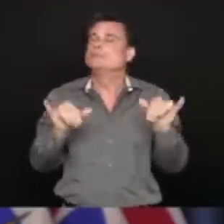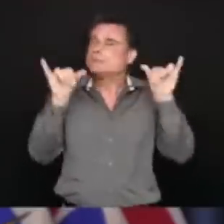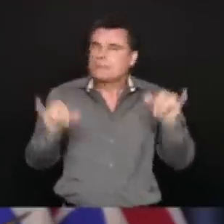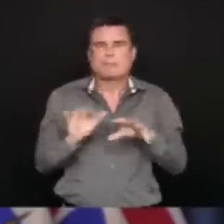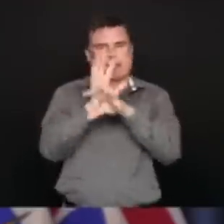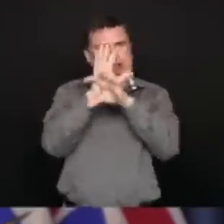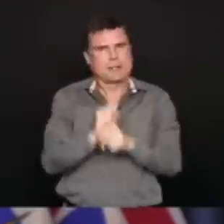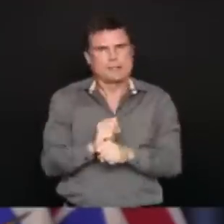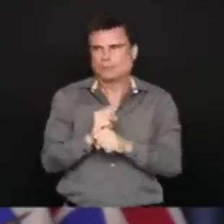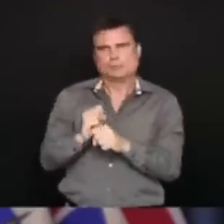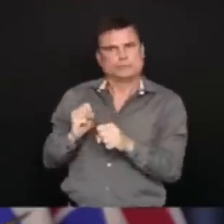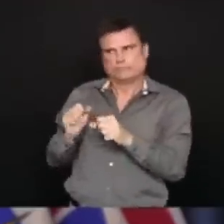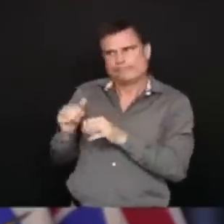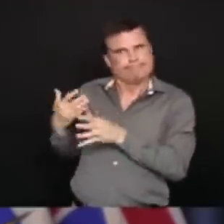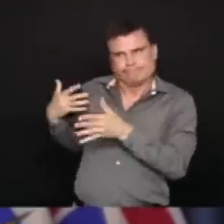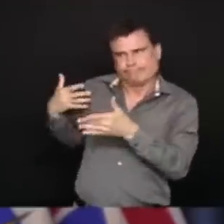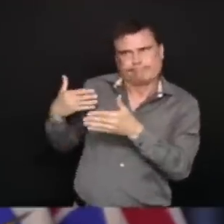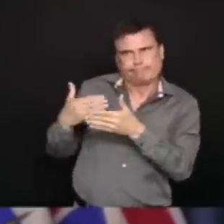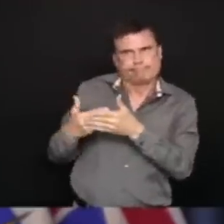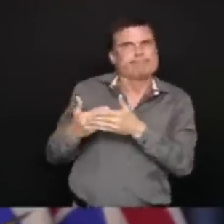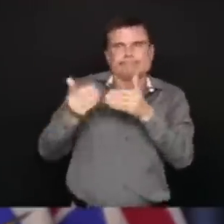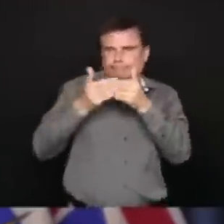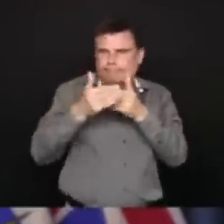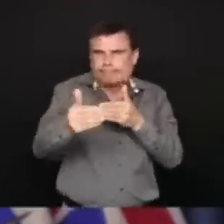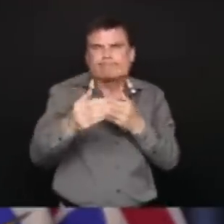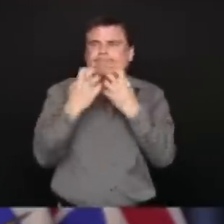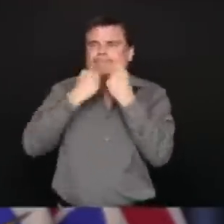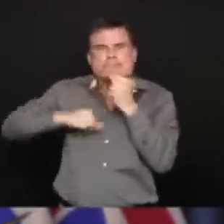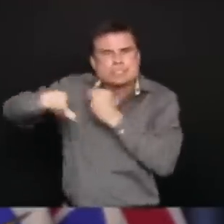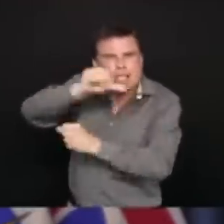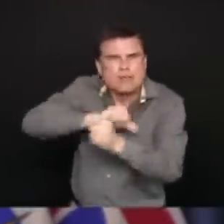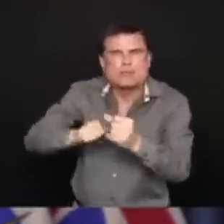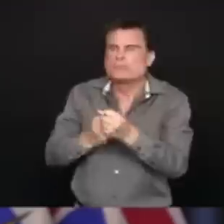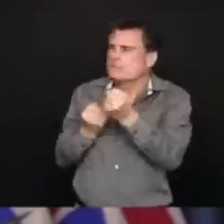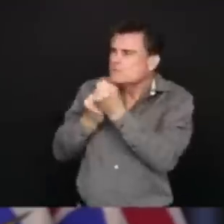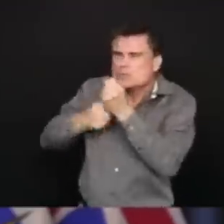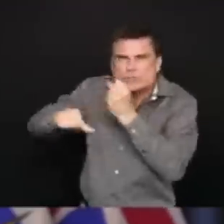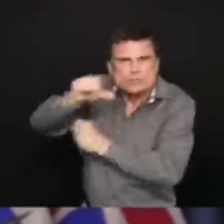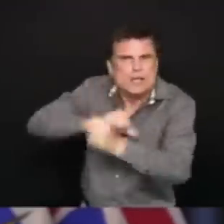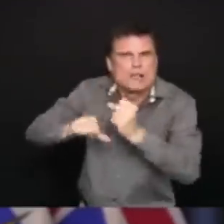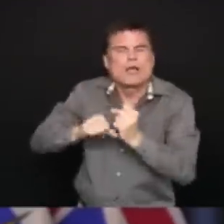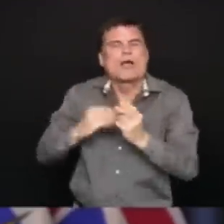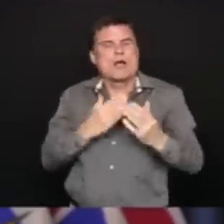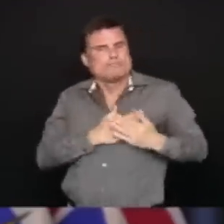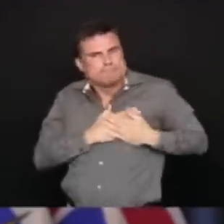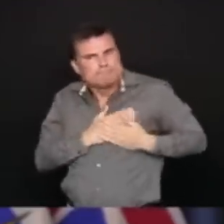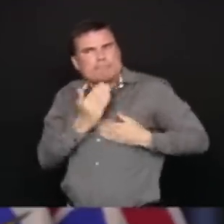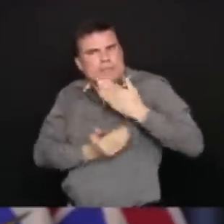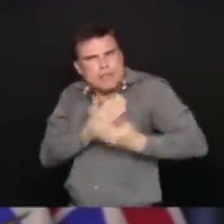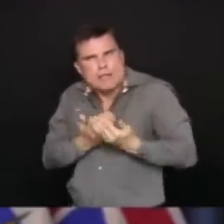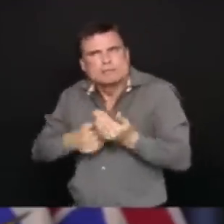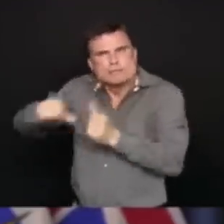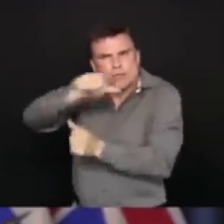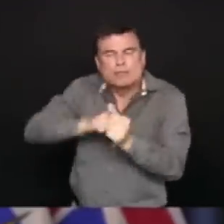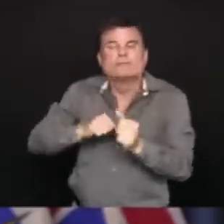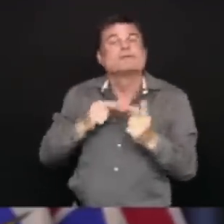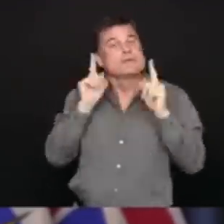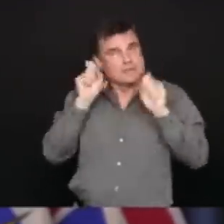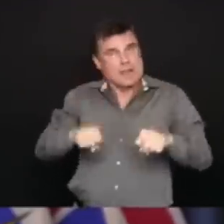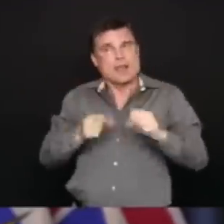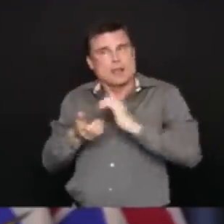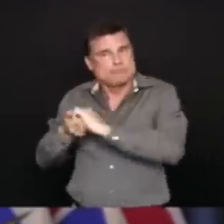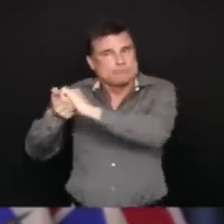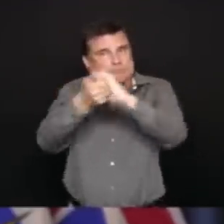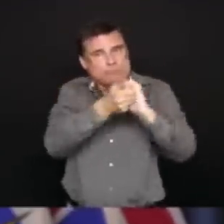know is important for all of us to get through this together, and that you have been showing across BC, and do all you can